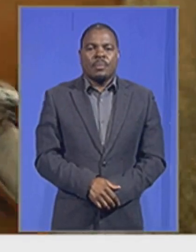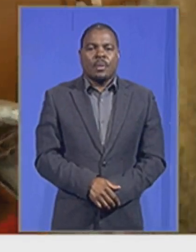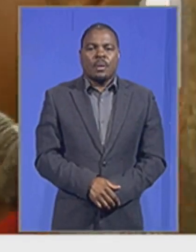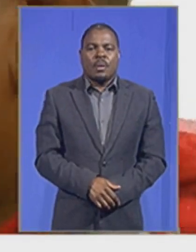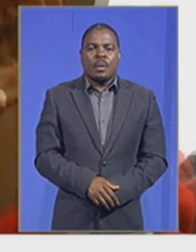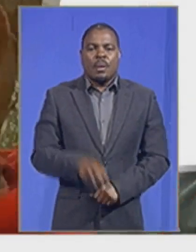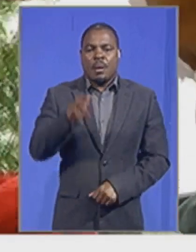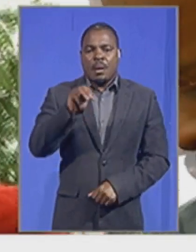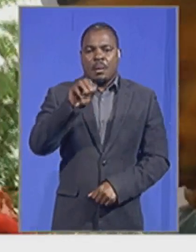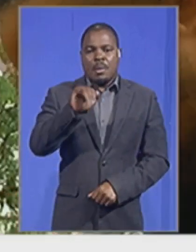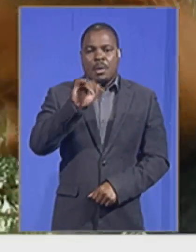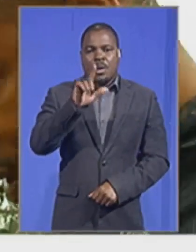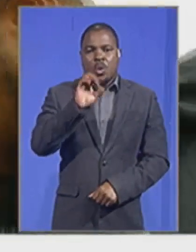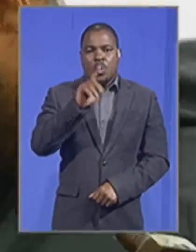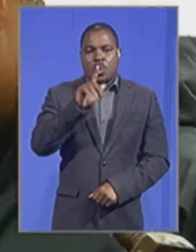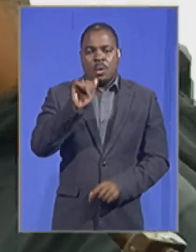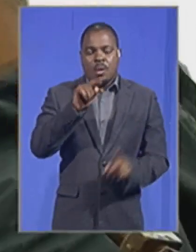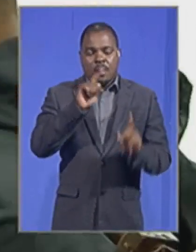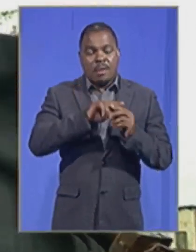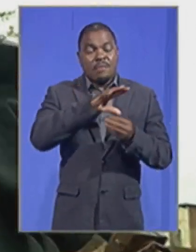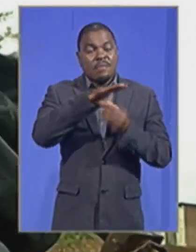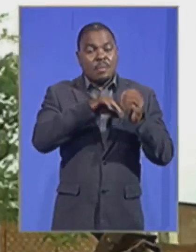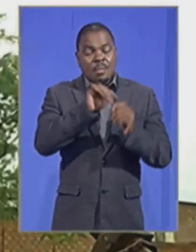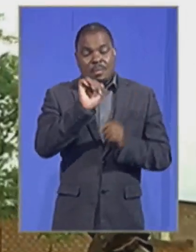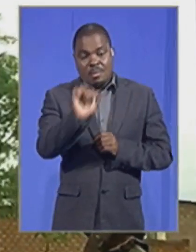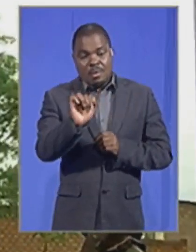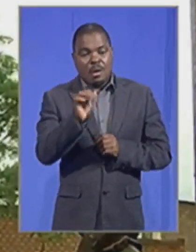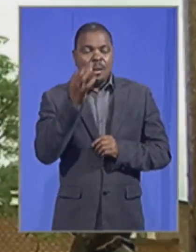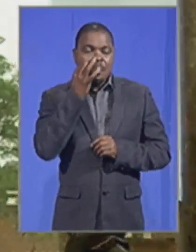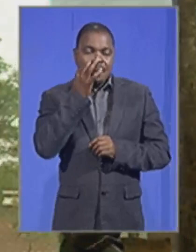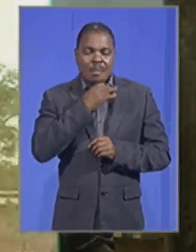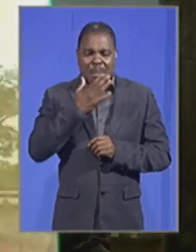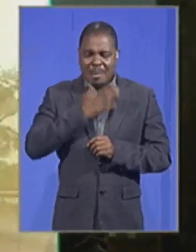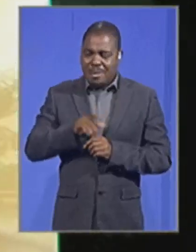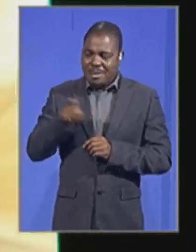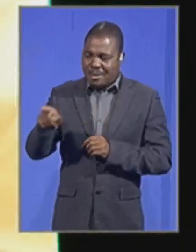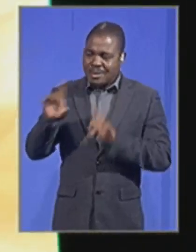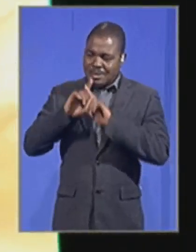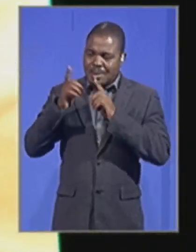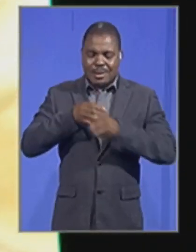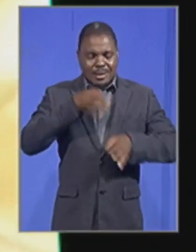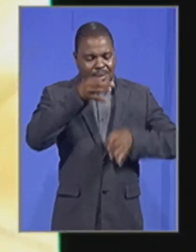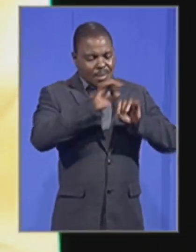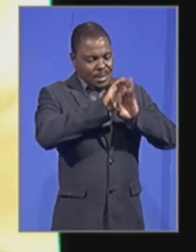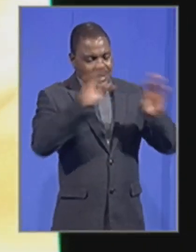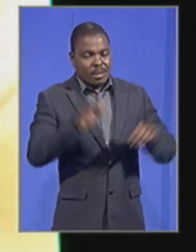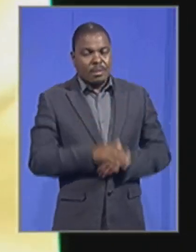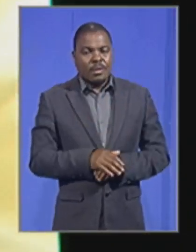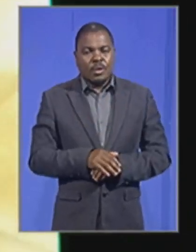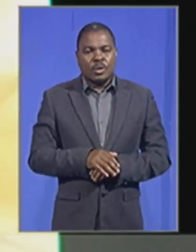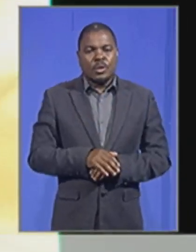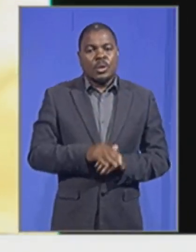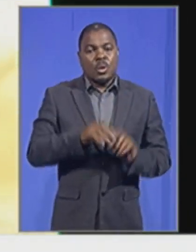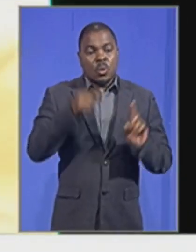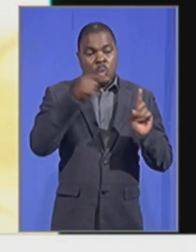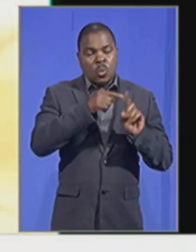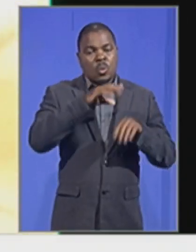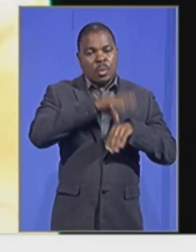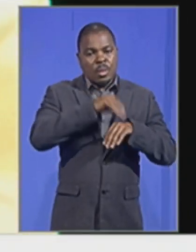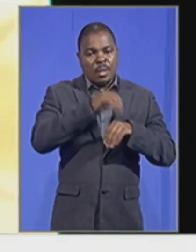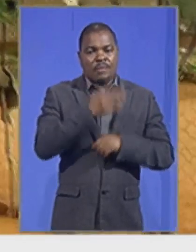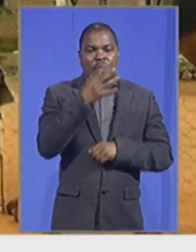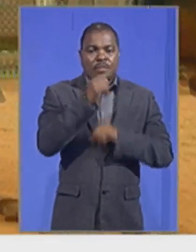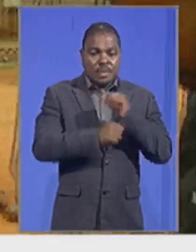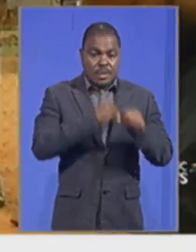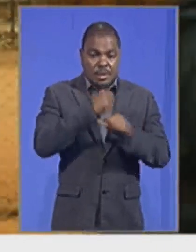Mpho Mailula le maloko a lelapa la gagwe ba re ba lopa dikarabo. Ba gabo Jonas Letshelele wa dingwaga di le